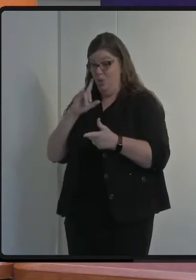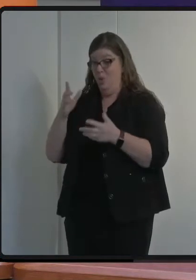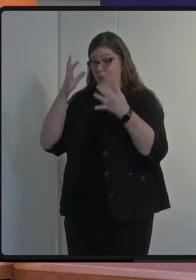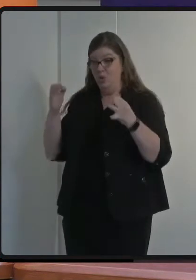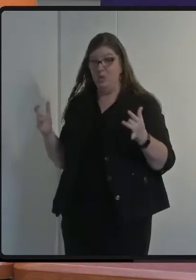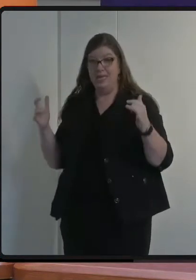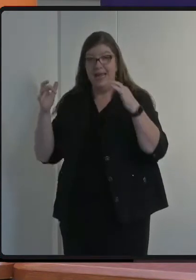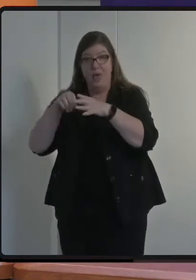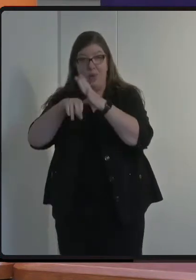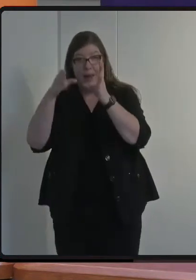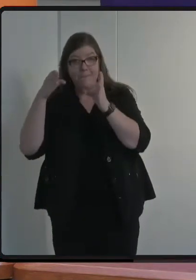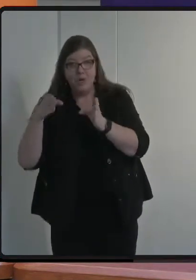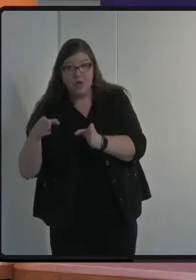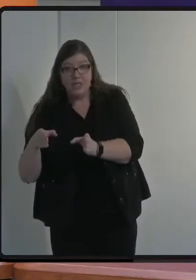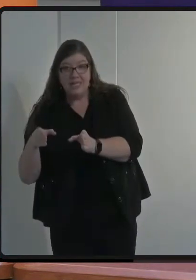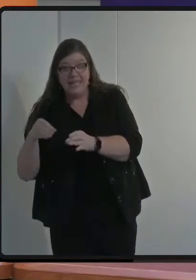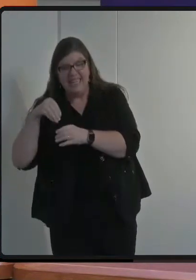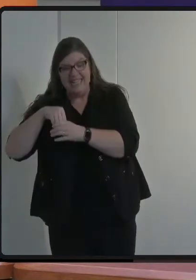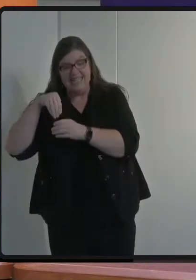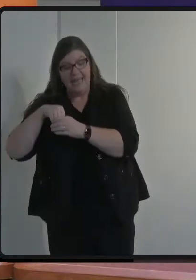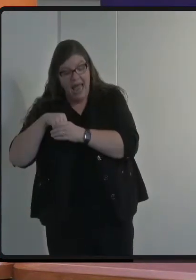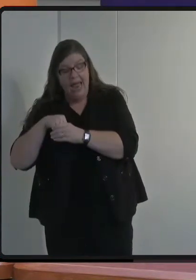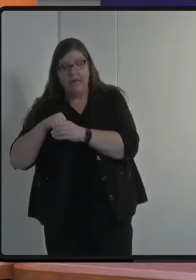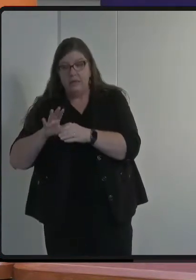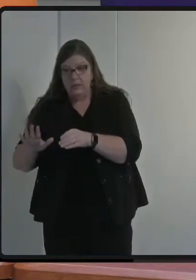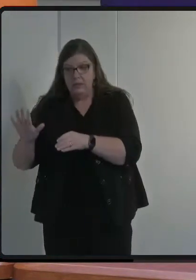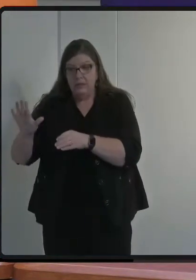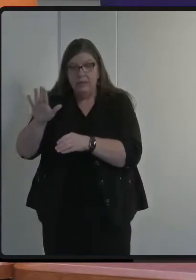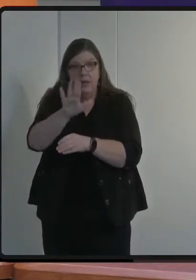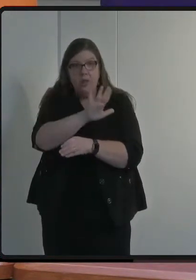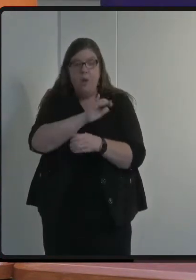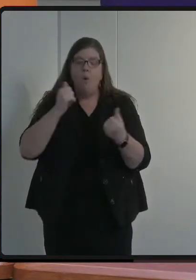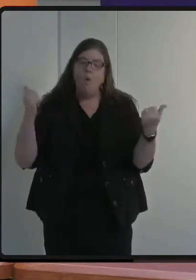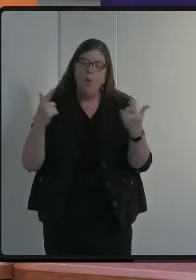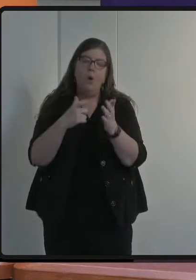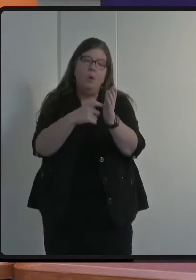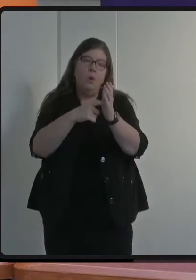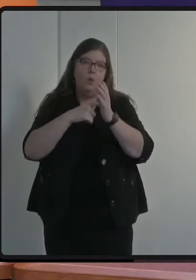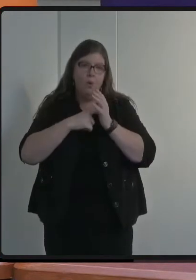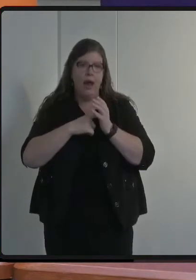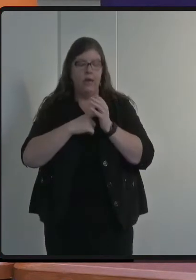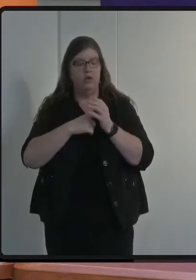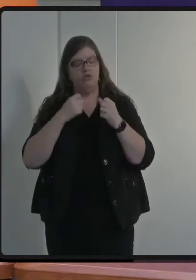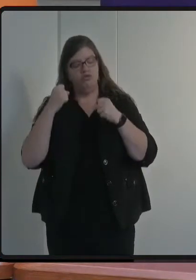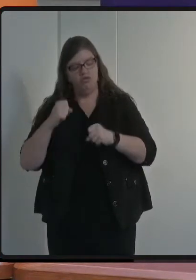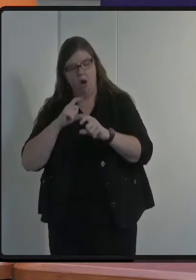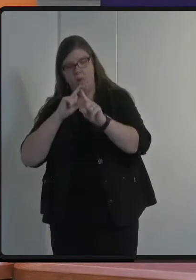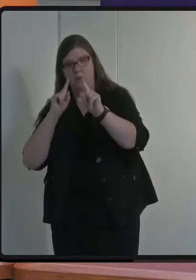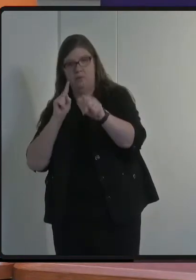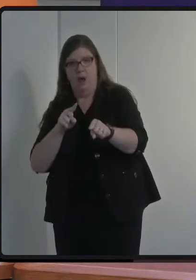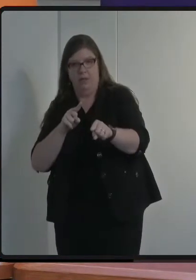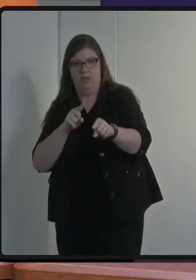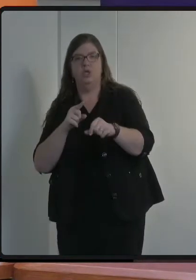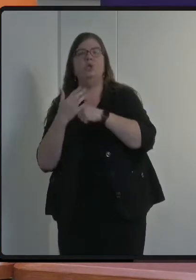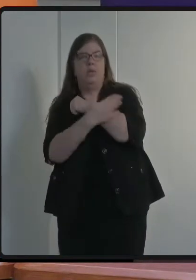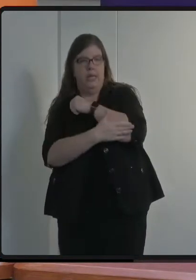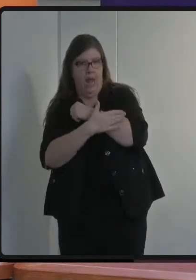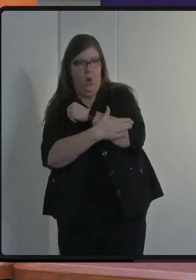gather in person and inside require a faithful response to the county